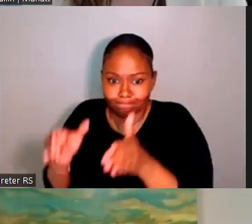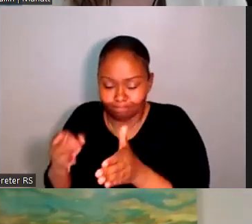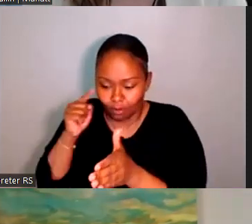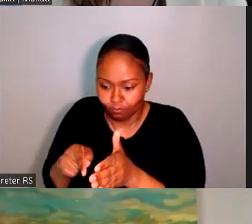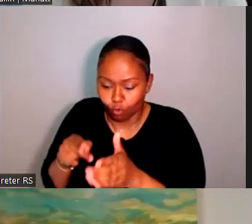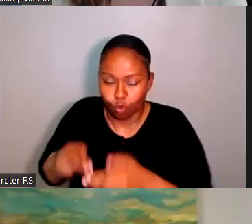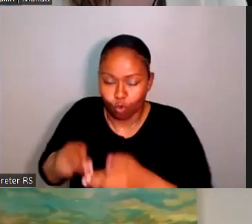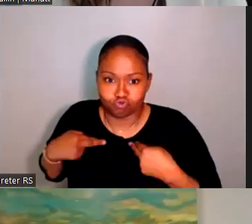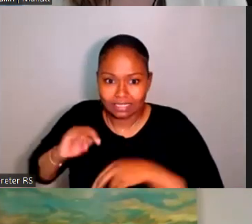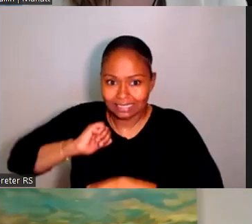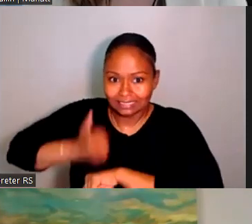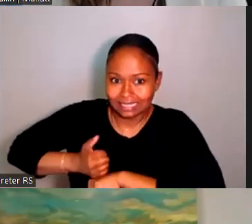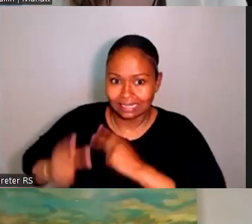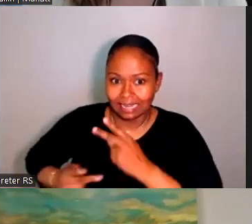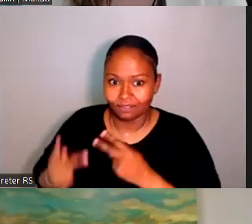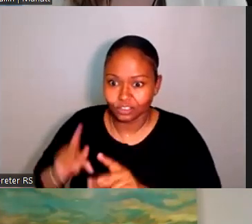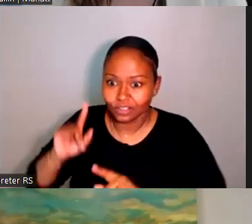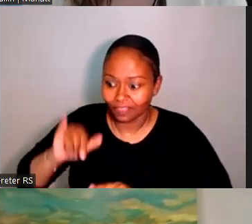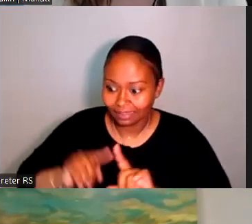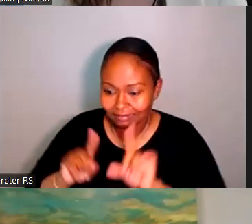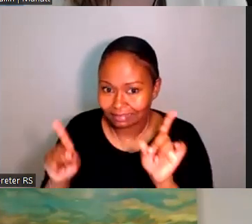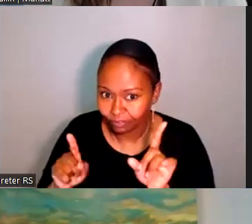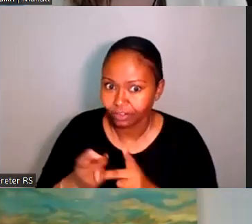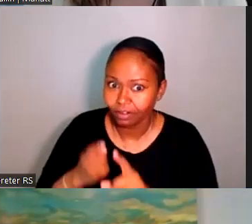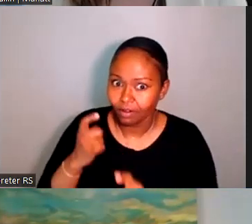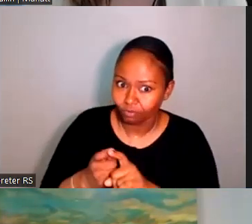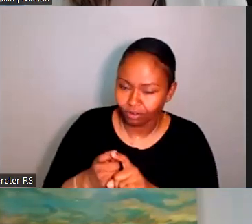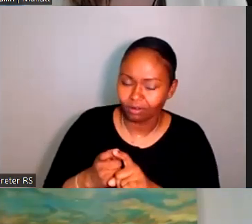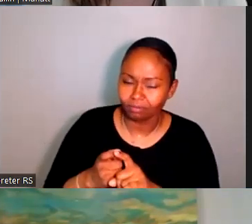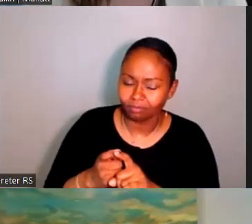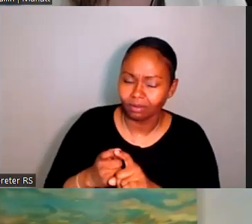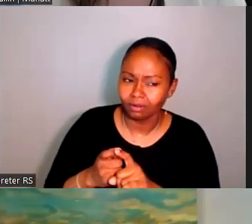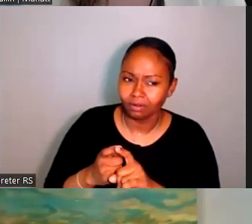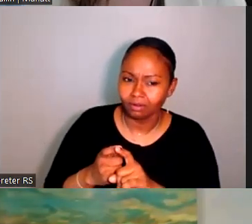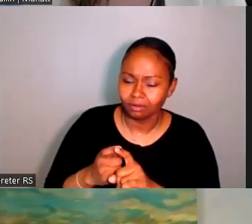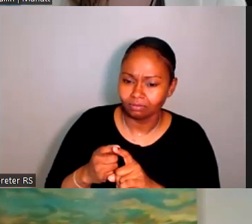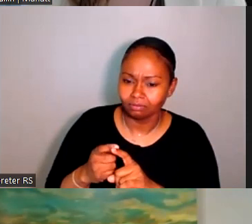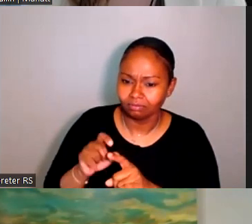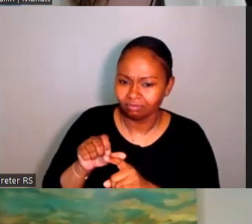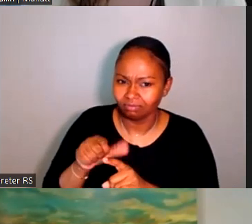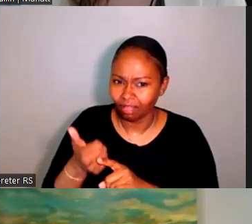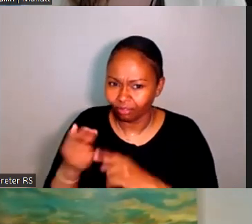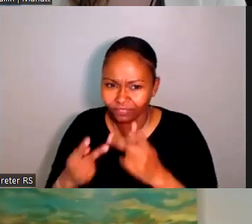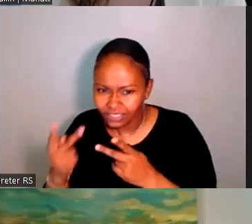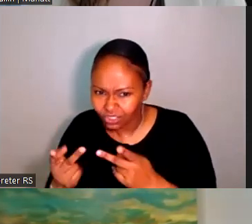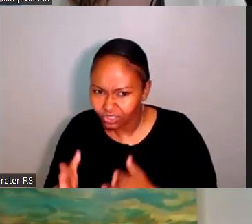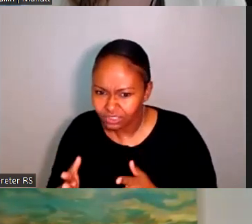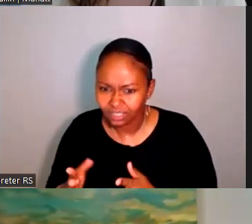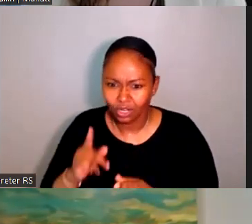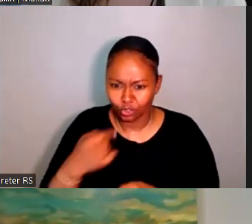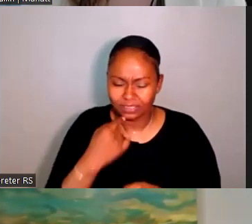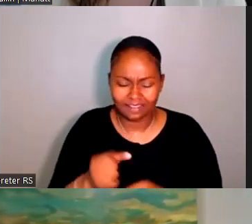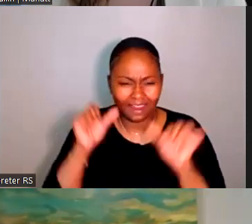resident designated visitors that's different than regular visitation. And I think it's when you say they have to post